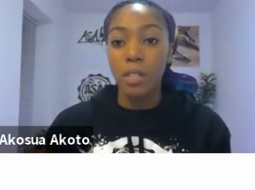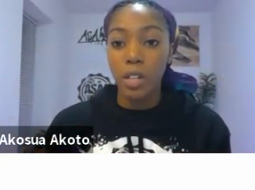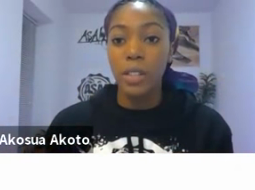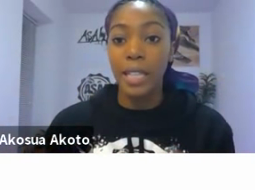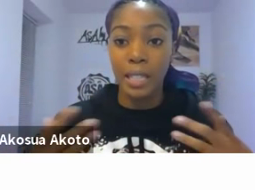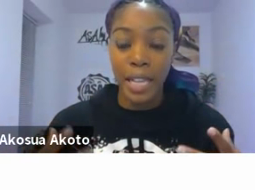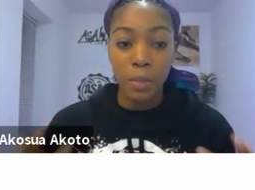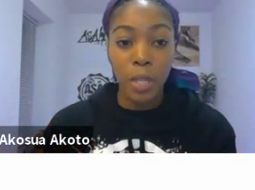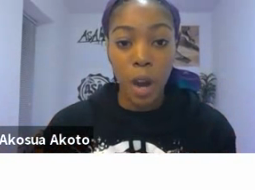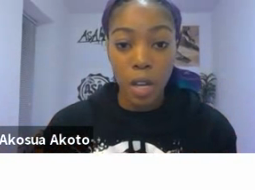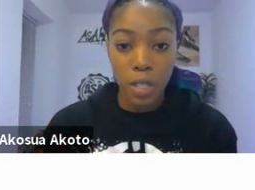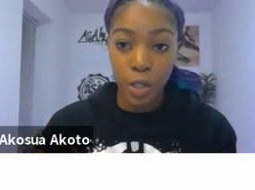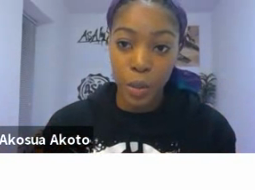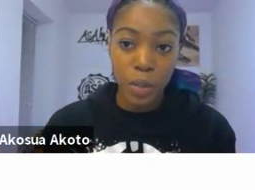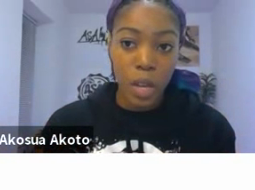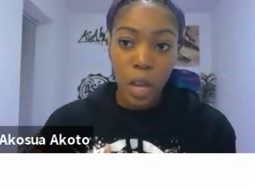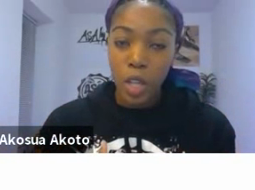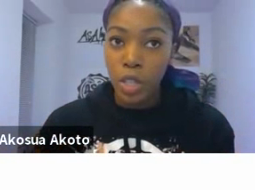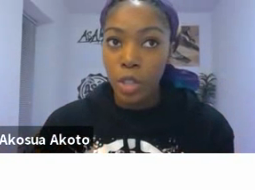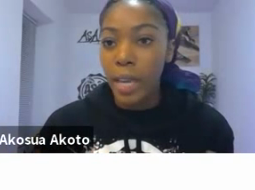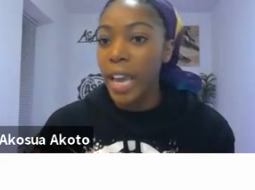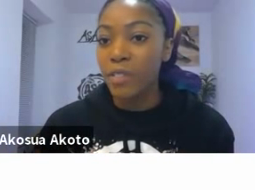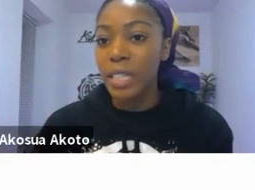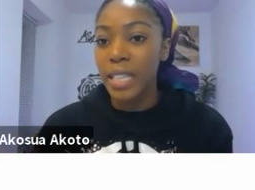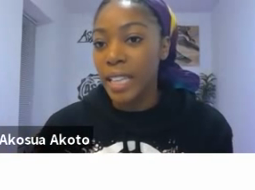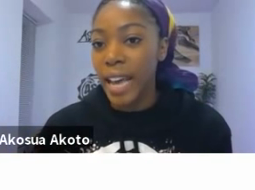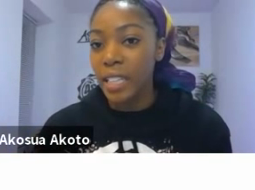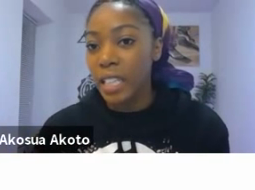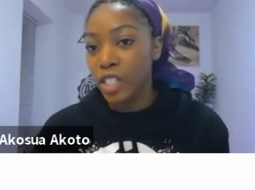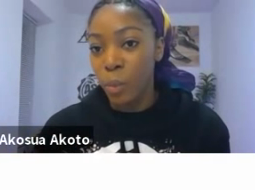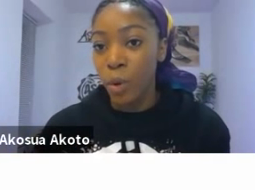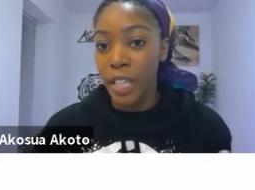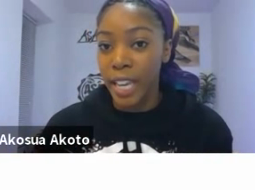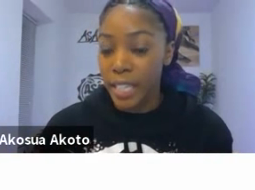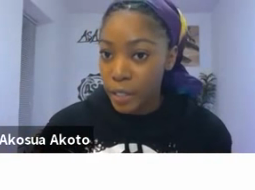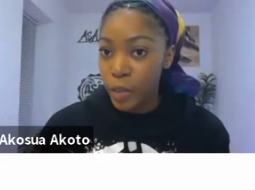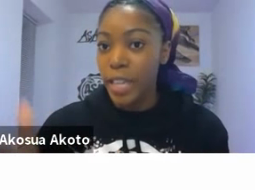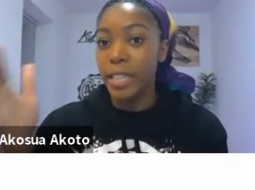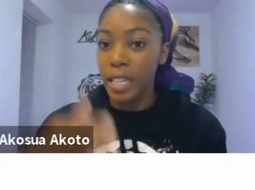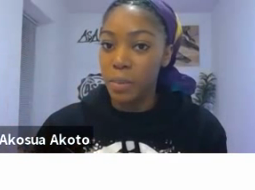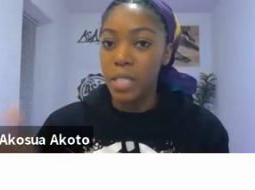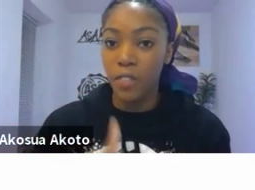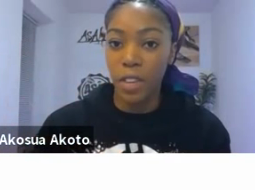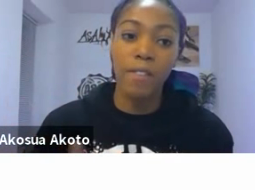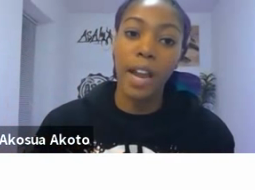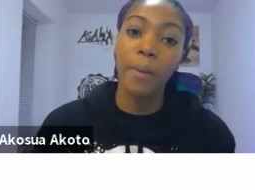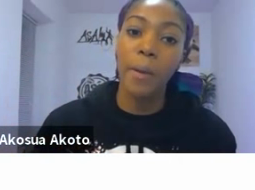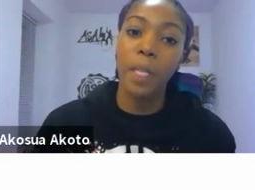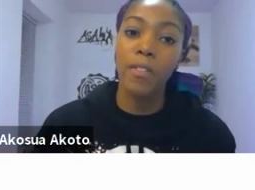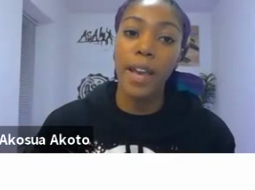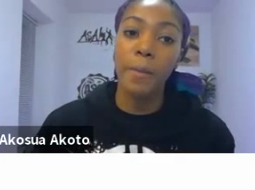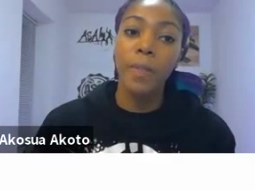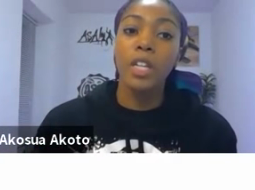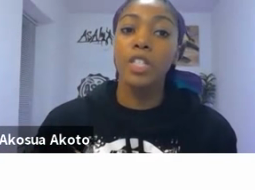the culture that the dance belongs to, you can't really take that unless you're born again and in that specific